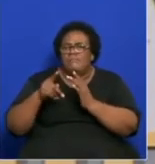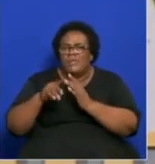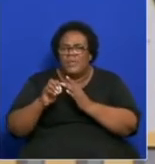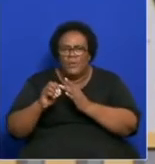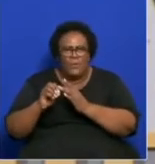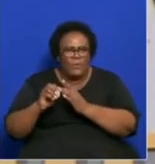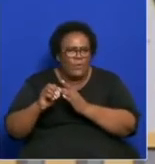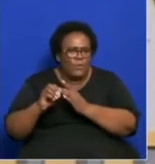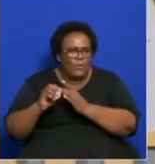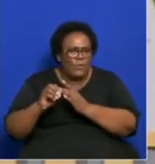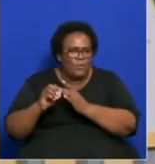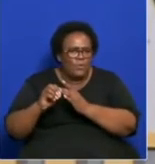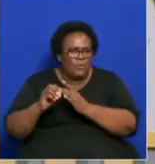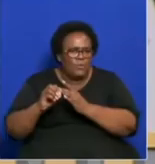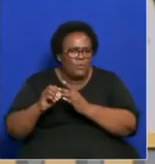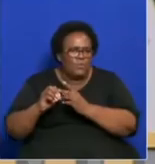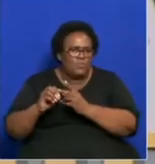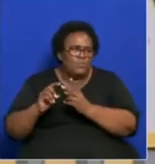POs going forward.